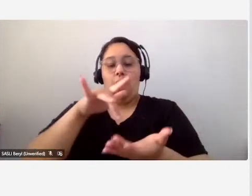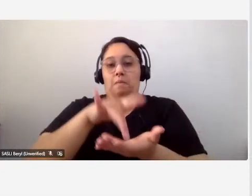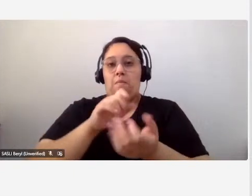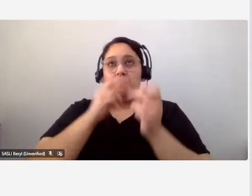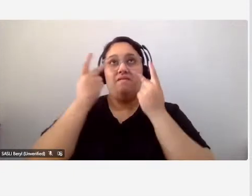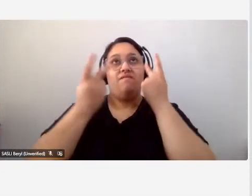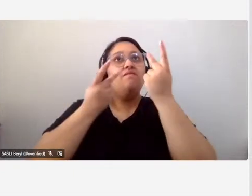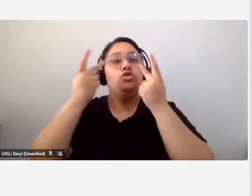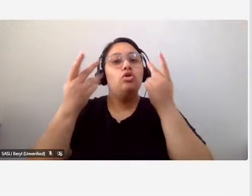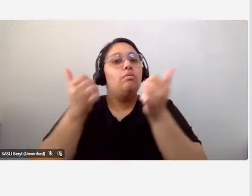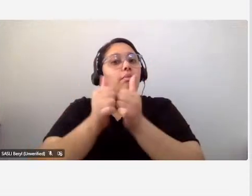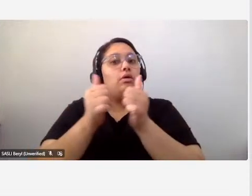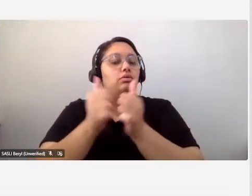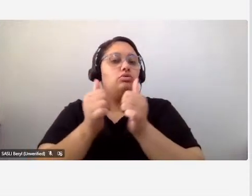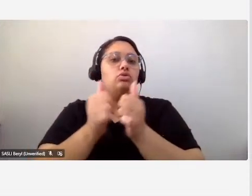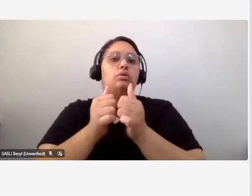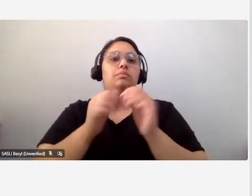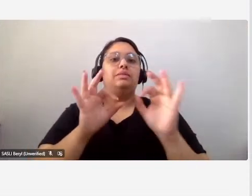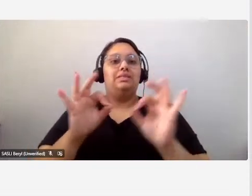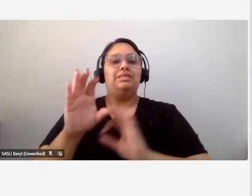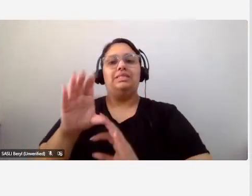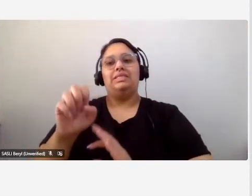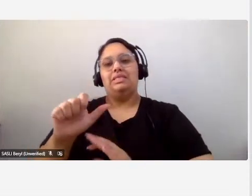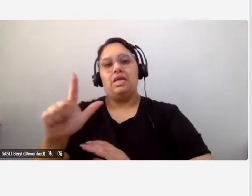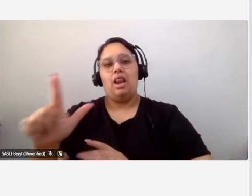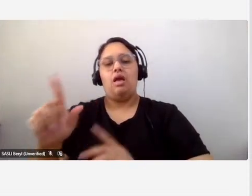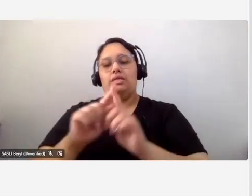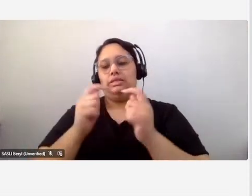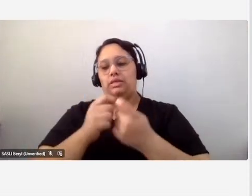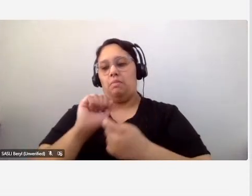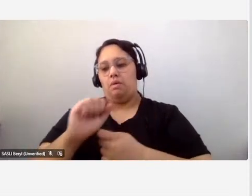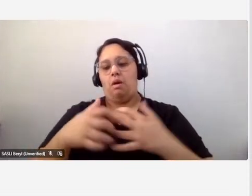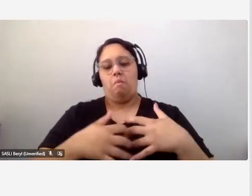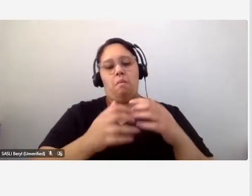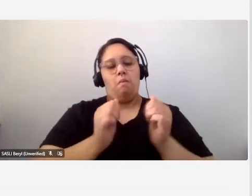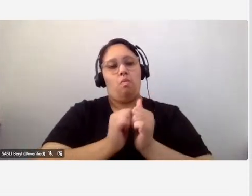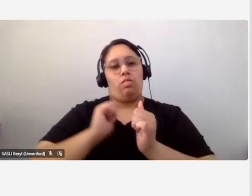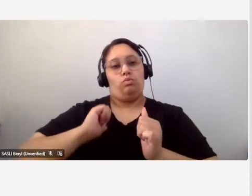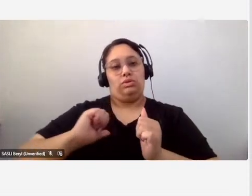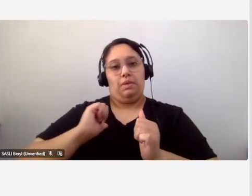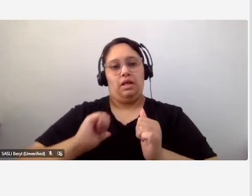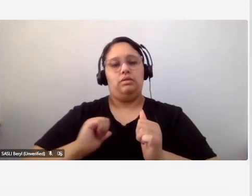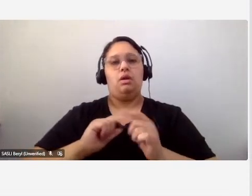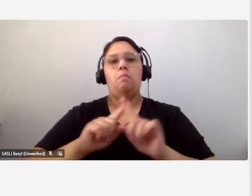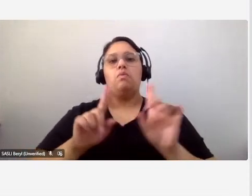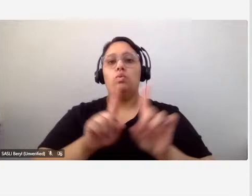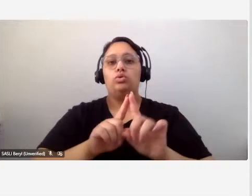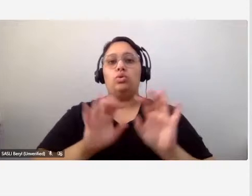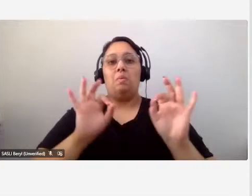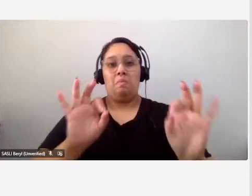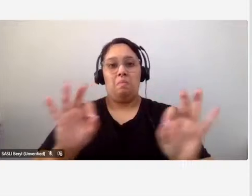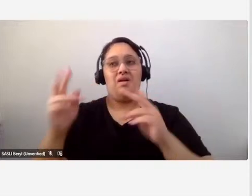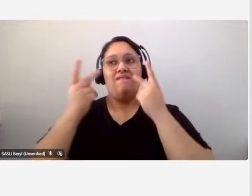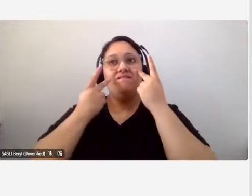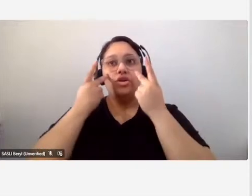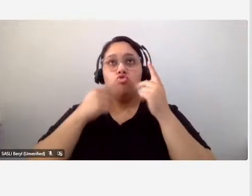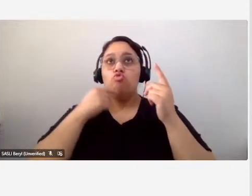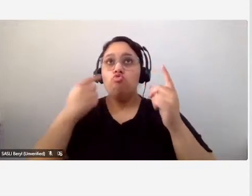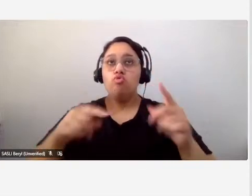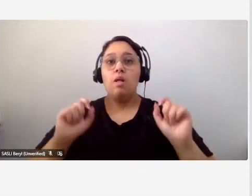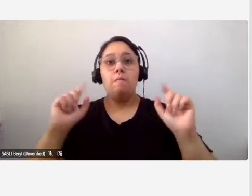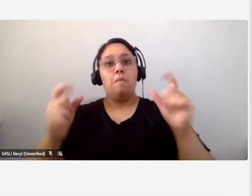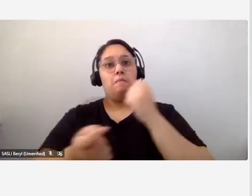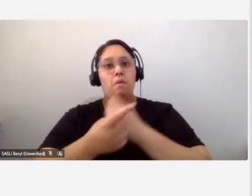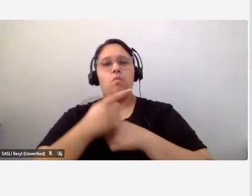and partnerships that Cecilia and her team has developed with municipalities. But to make this vision a reality, we need the support